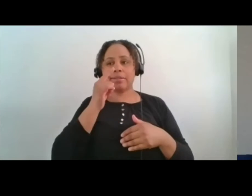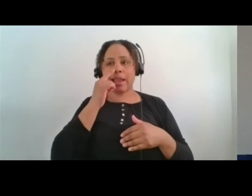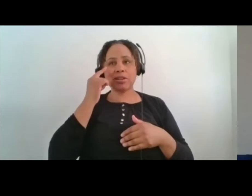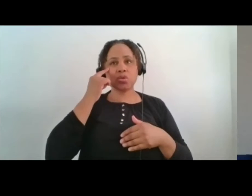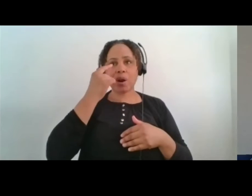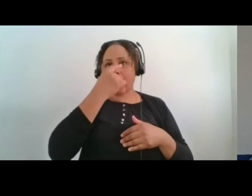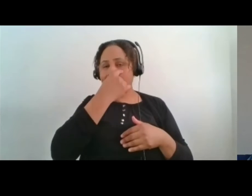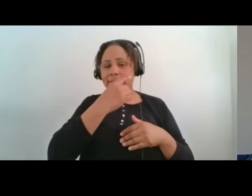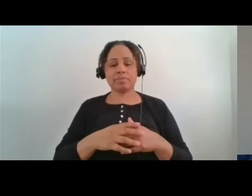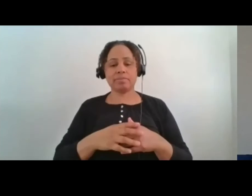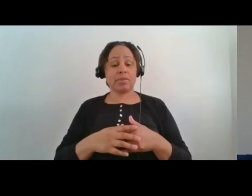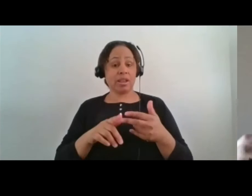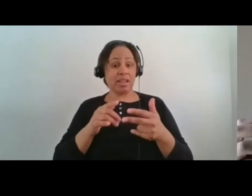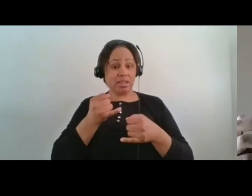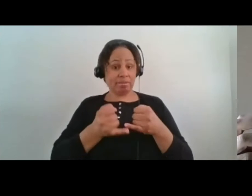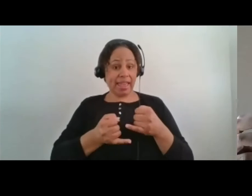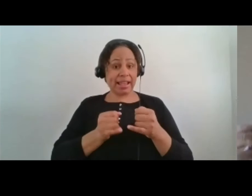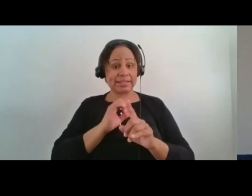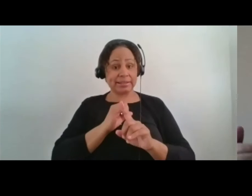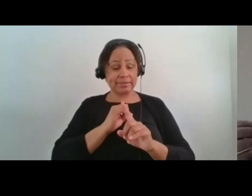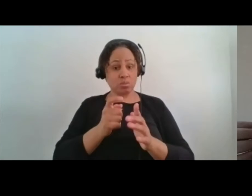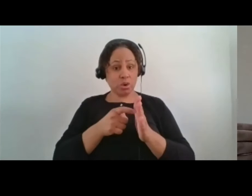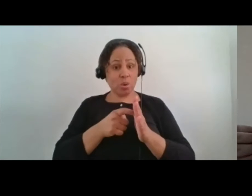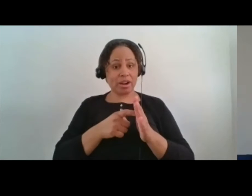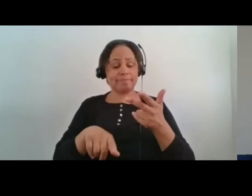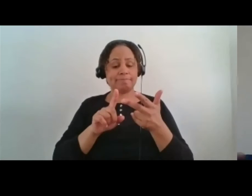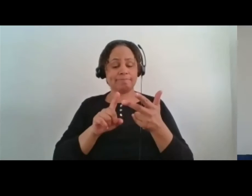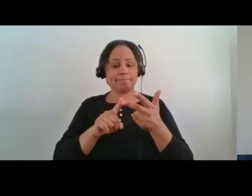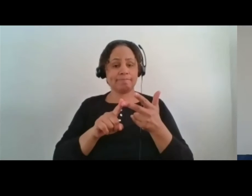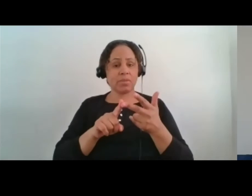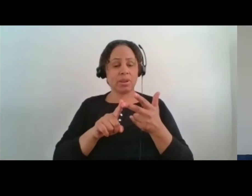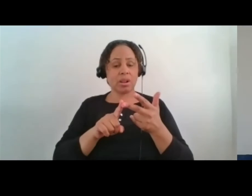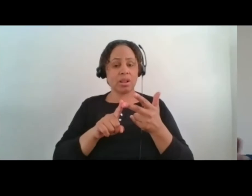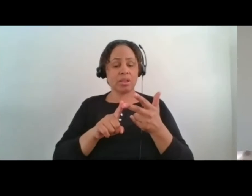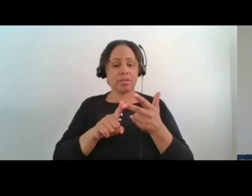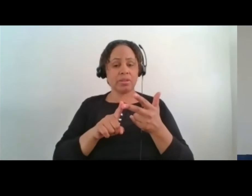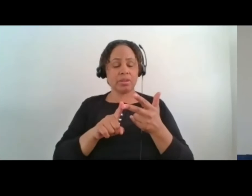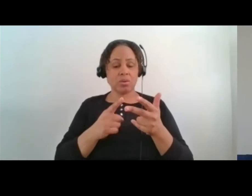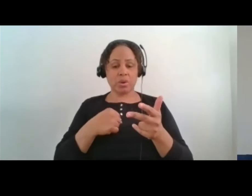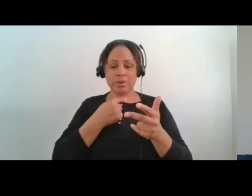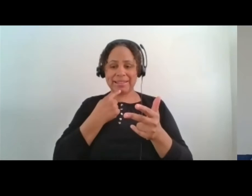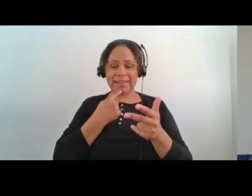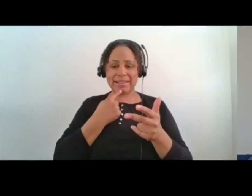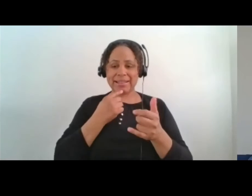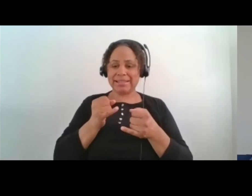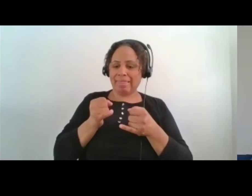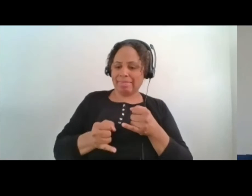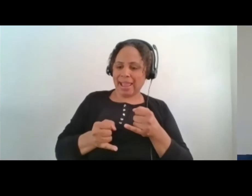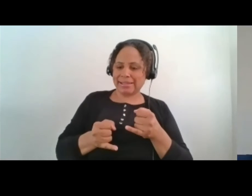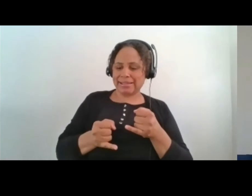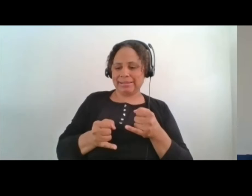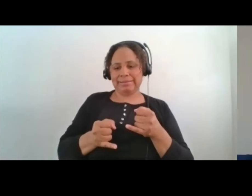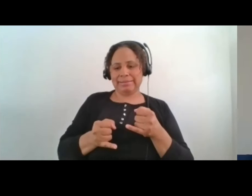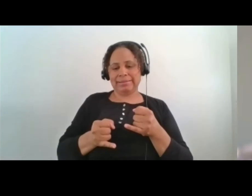most important, is that it is what we would say a last resort, meaning that you've exhausted all other